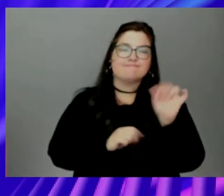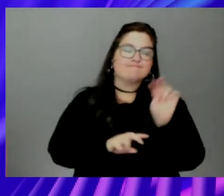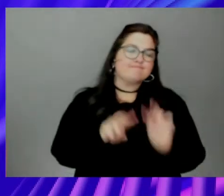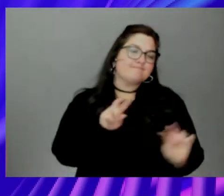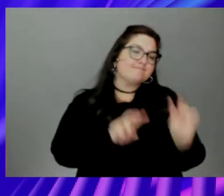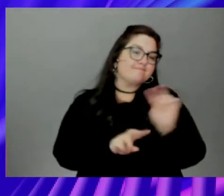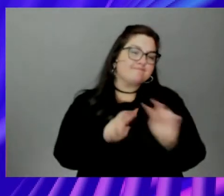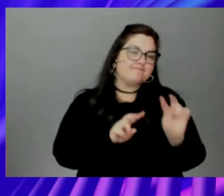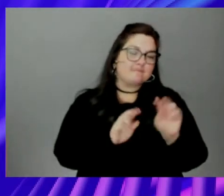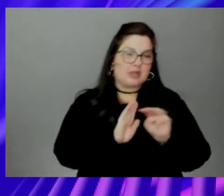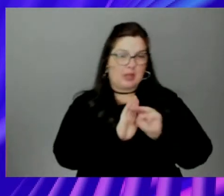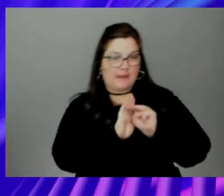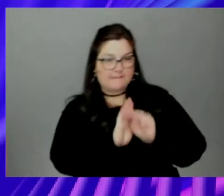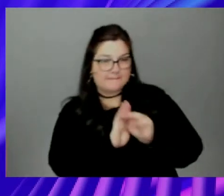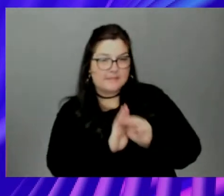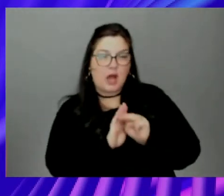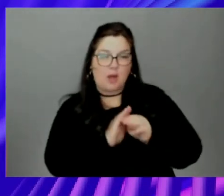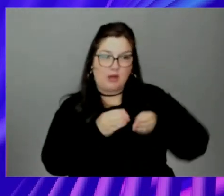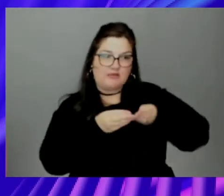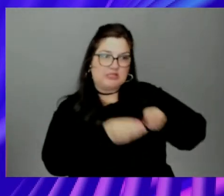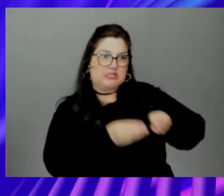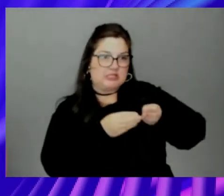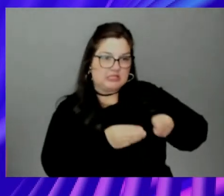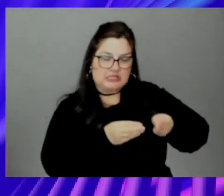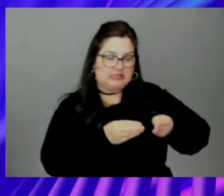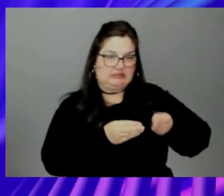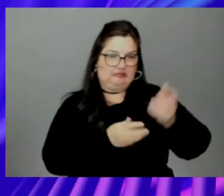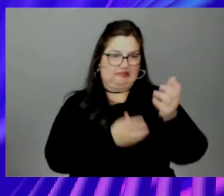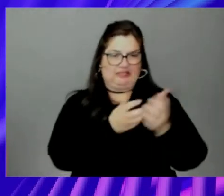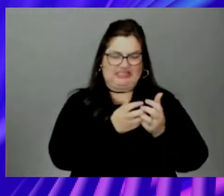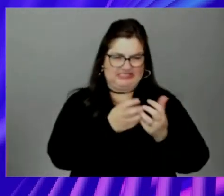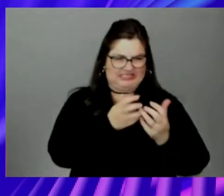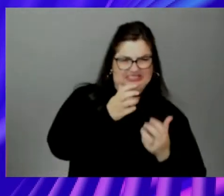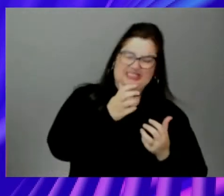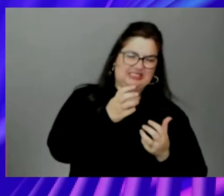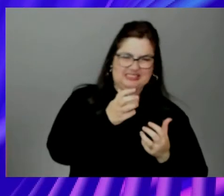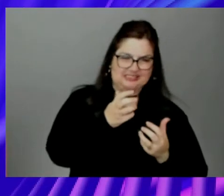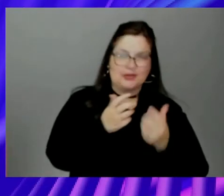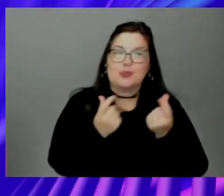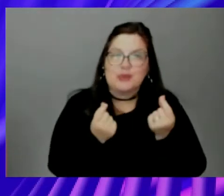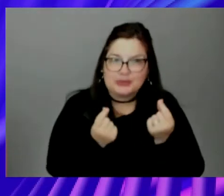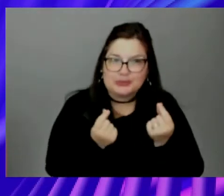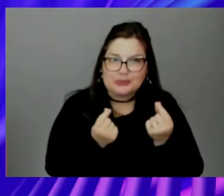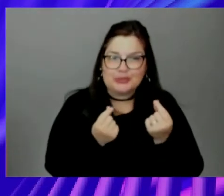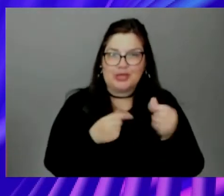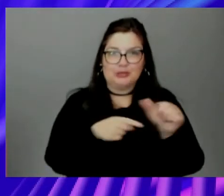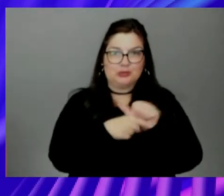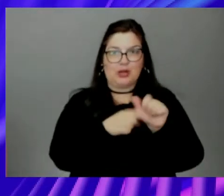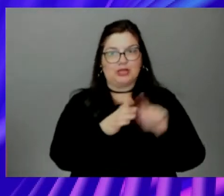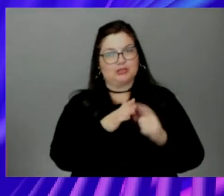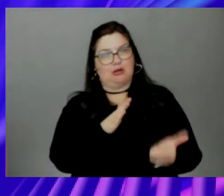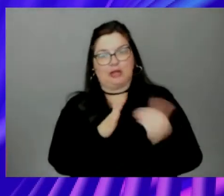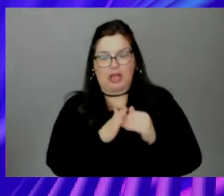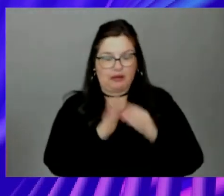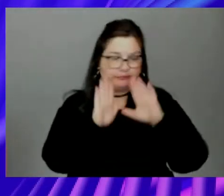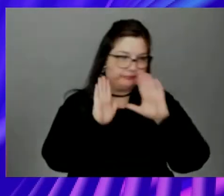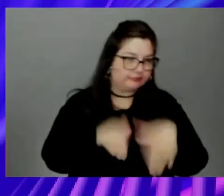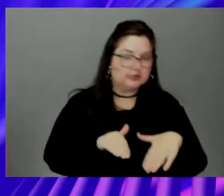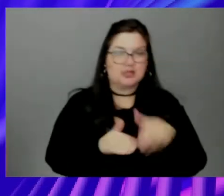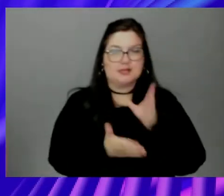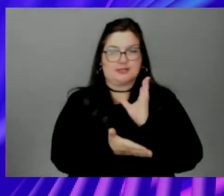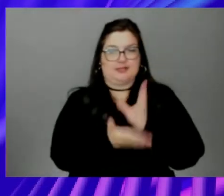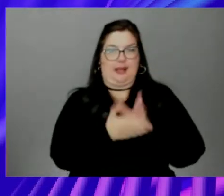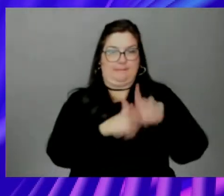is overfitting or underfitting, then I don't want to go through and the entire training process. I just want to stop my training